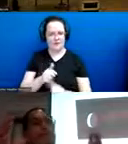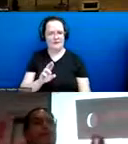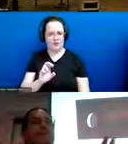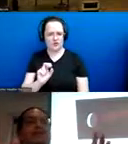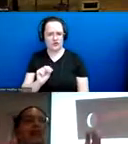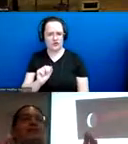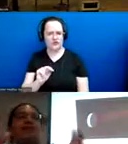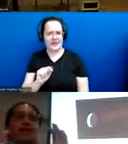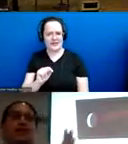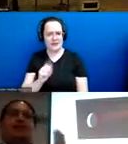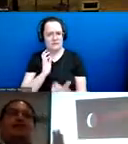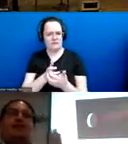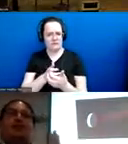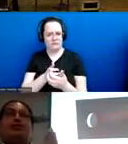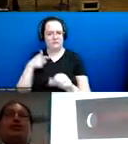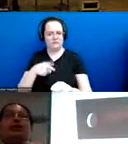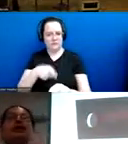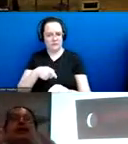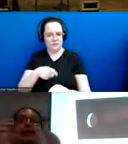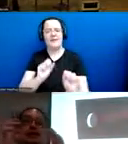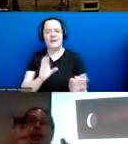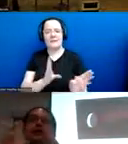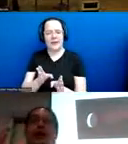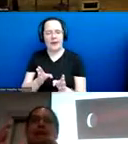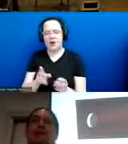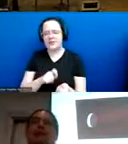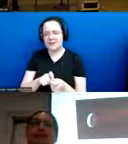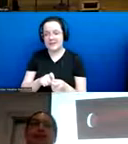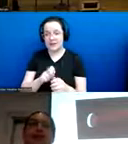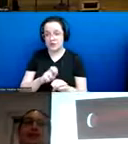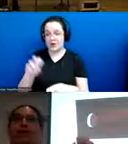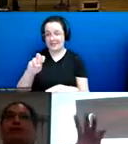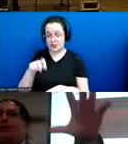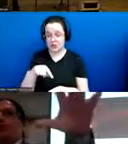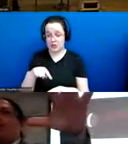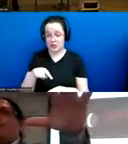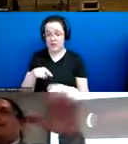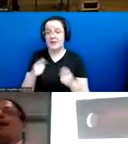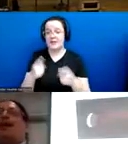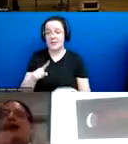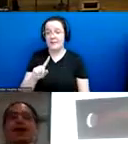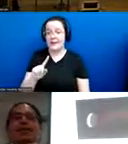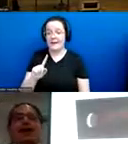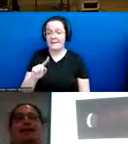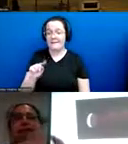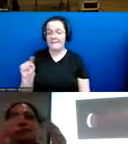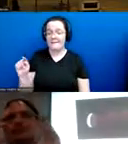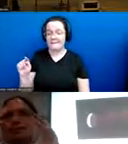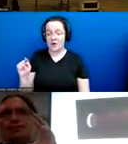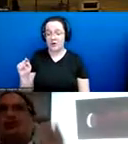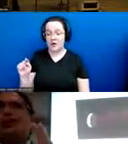can prepare these atoms in certain transitions such that then the photons that are coming are